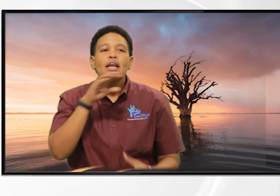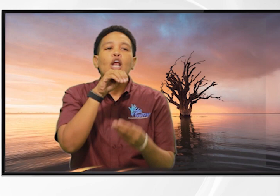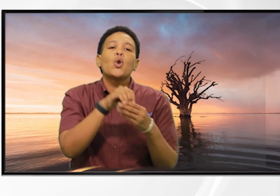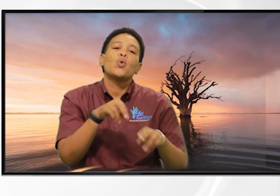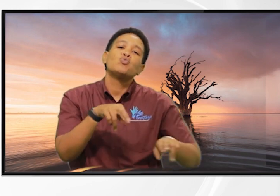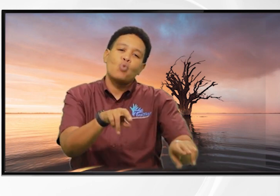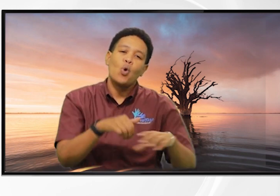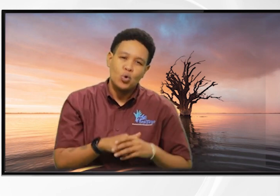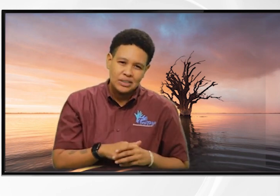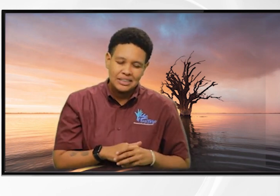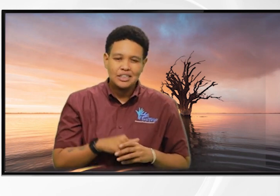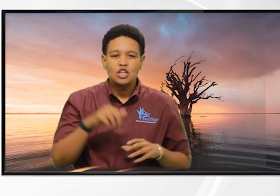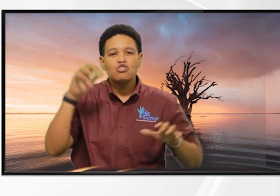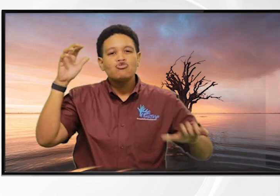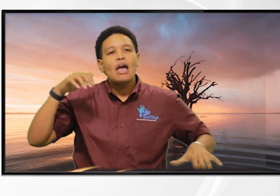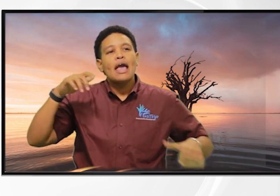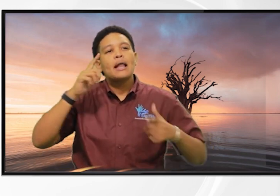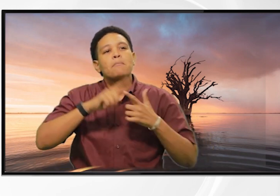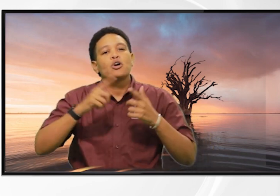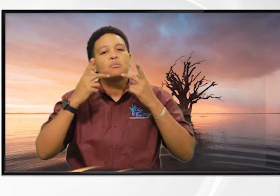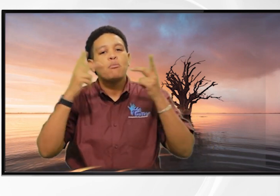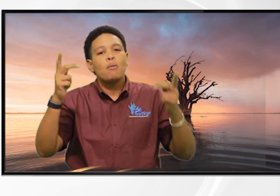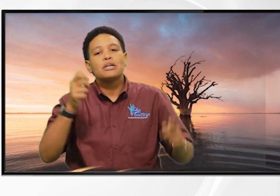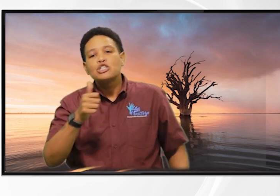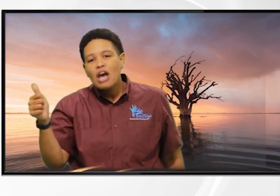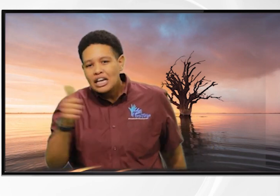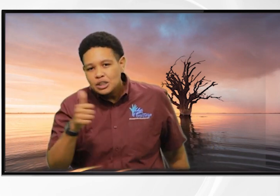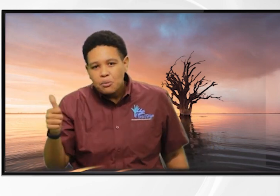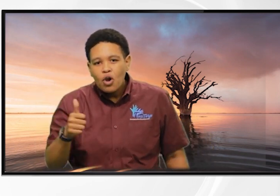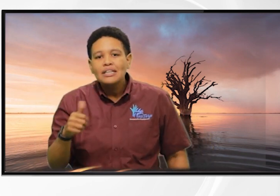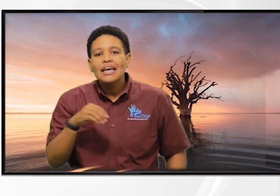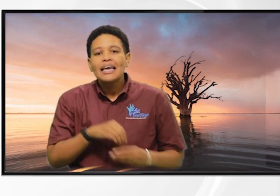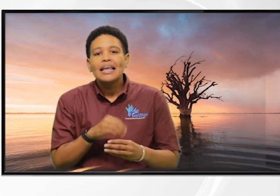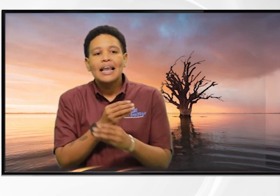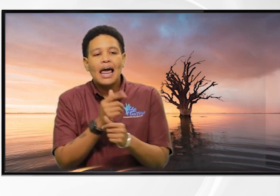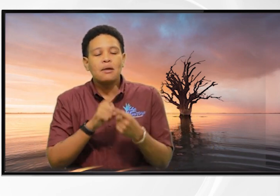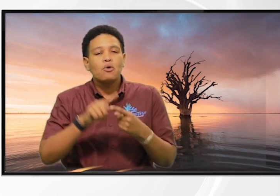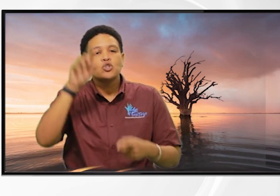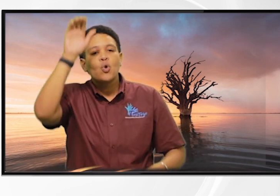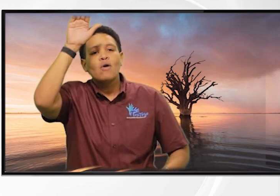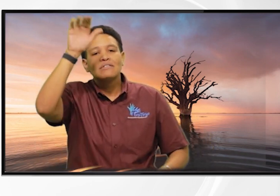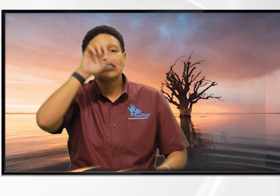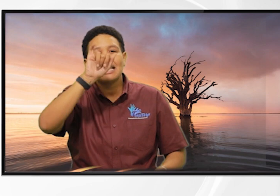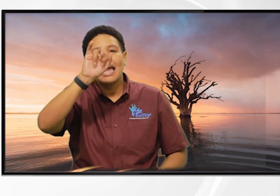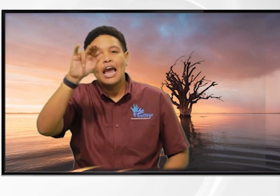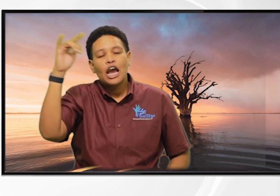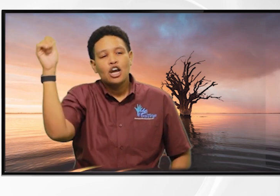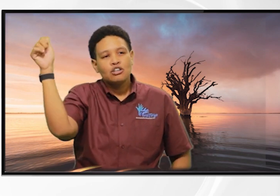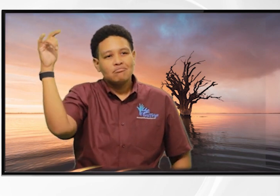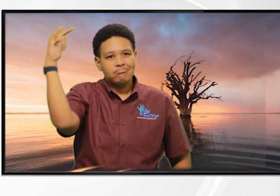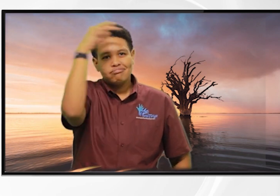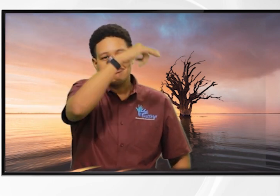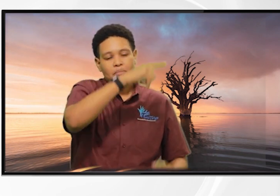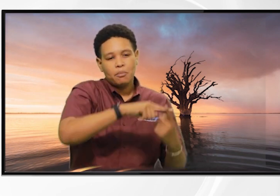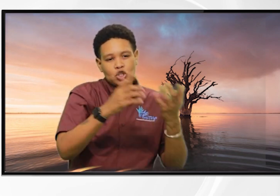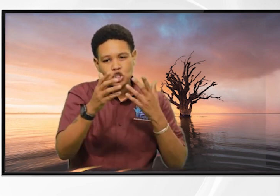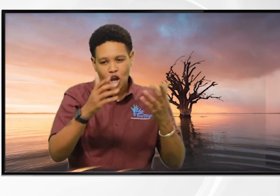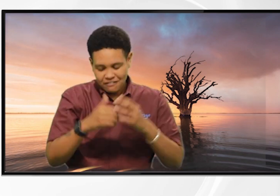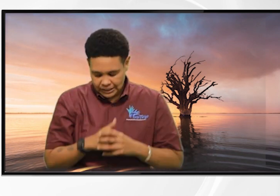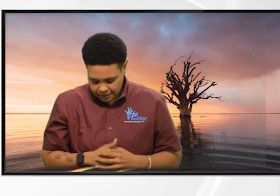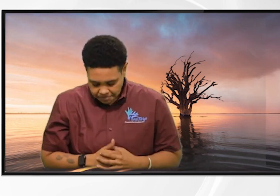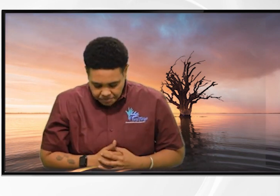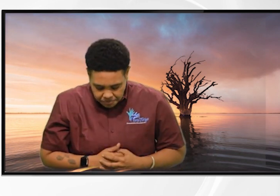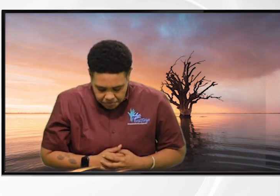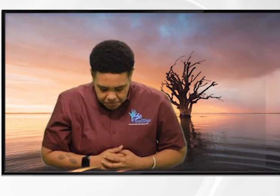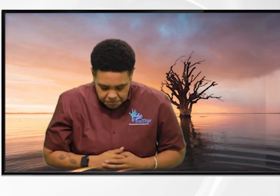roads, rail and public transport, inland and overseas air transport and service.